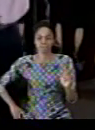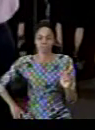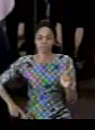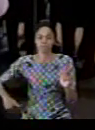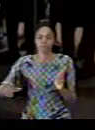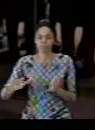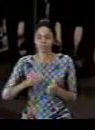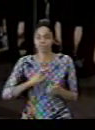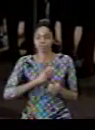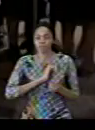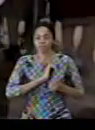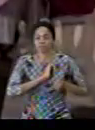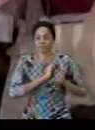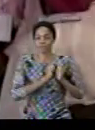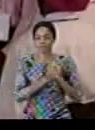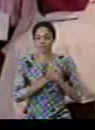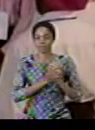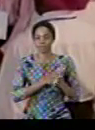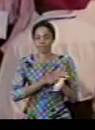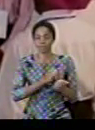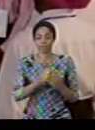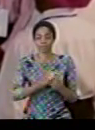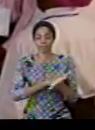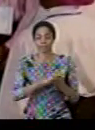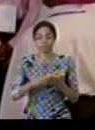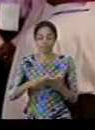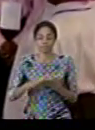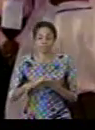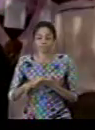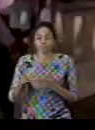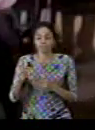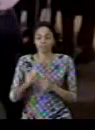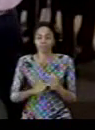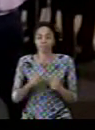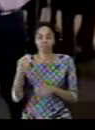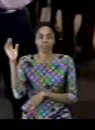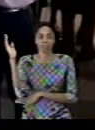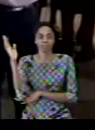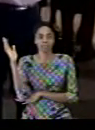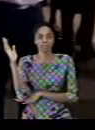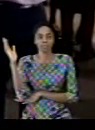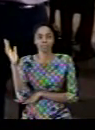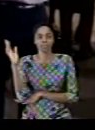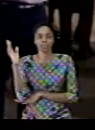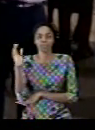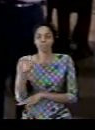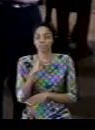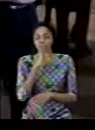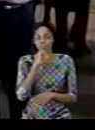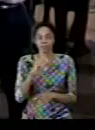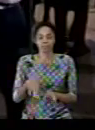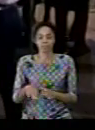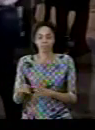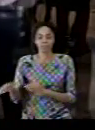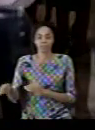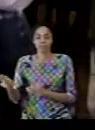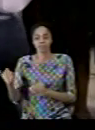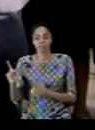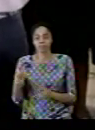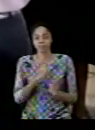wo. Wom wom la wo, pata pata fatu, igi tolu